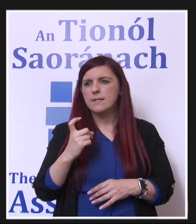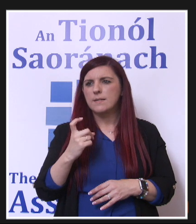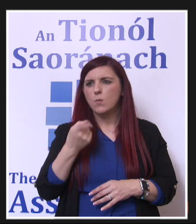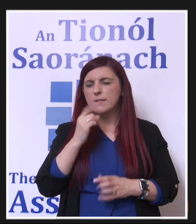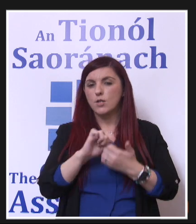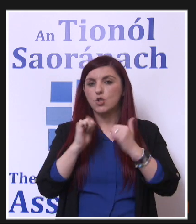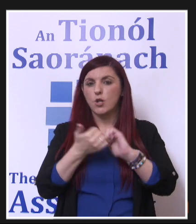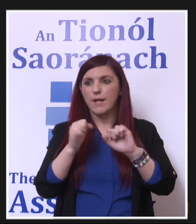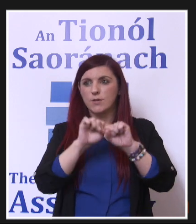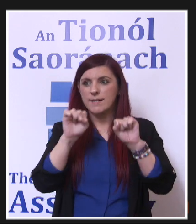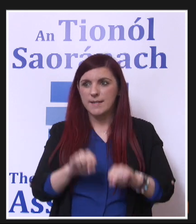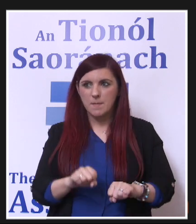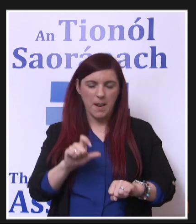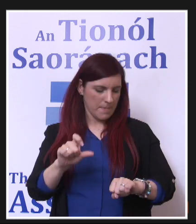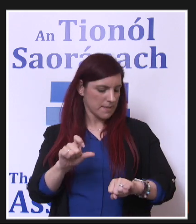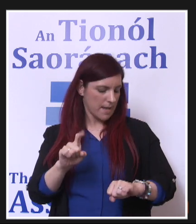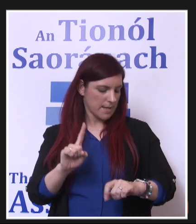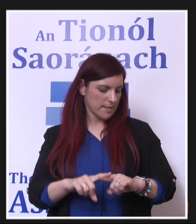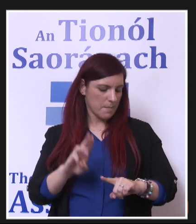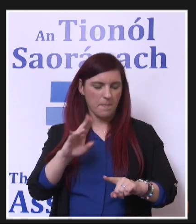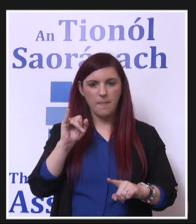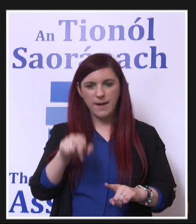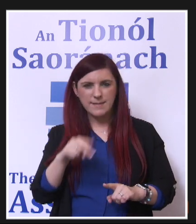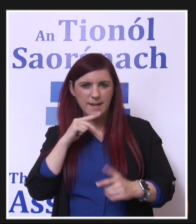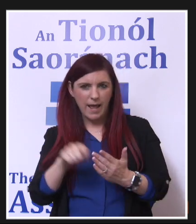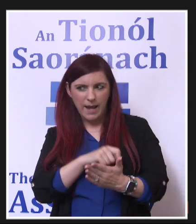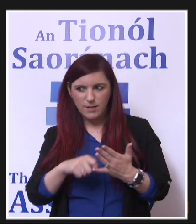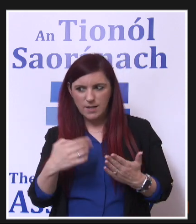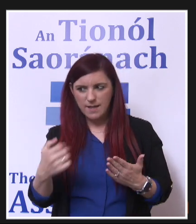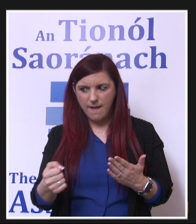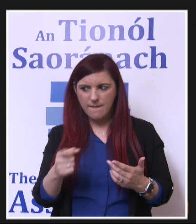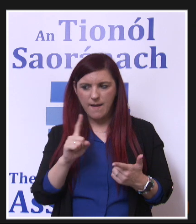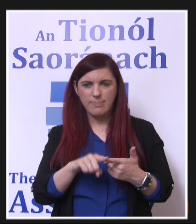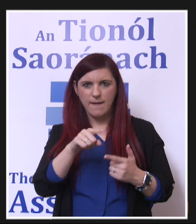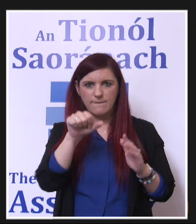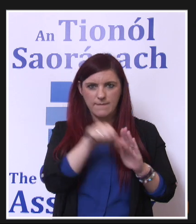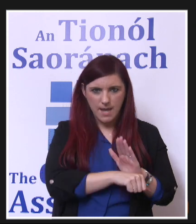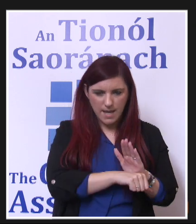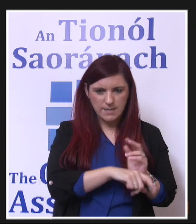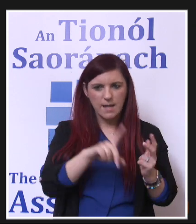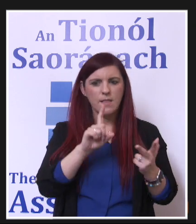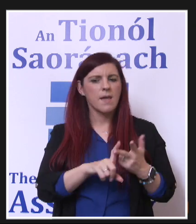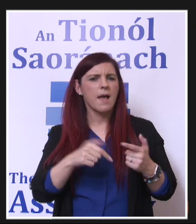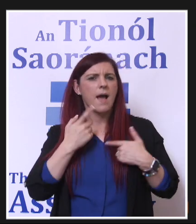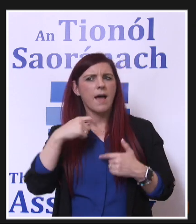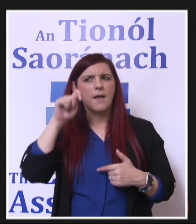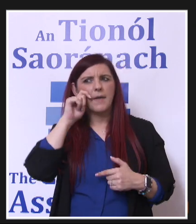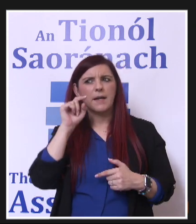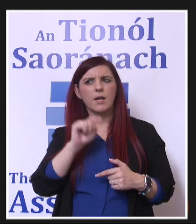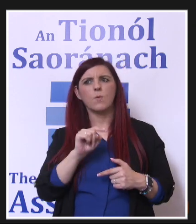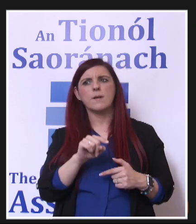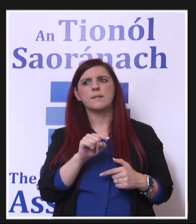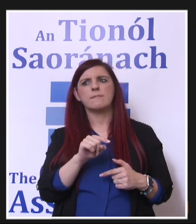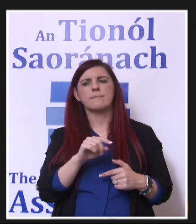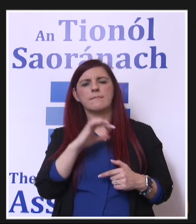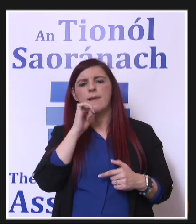the system and have partisan elections. That failed. And I think we've done very